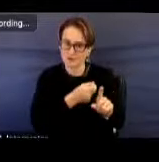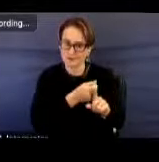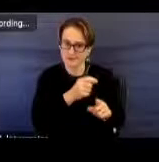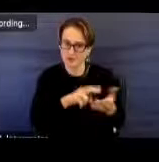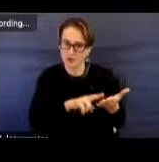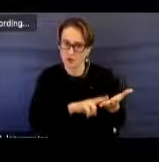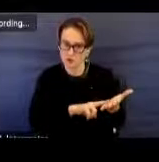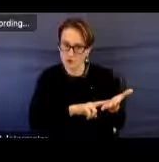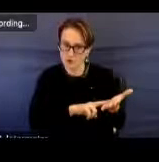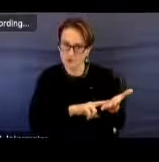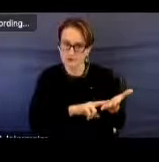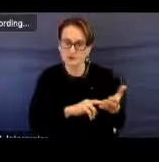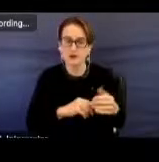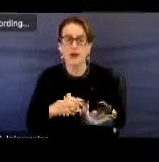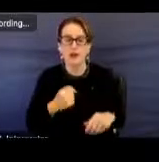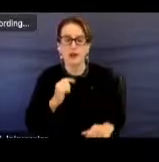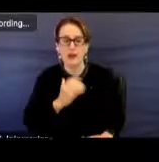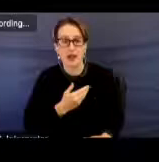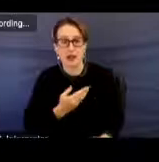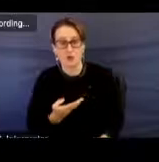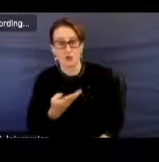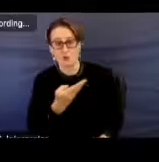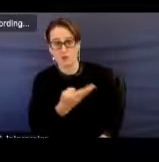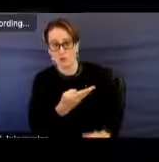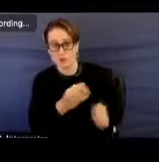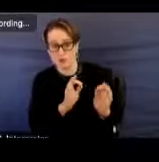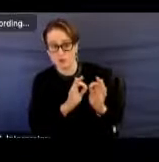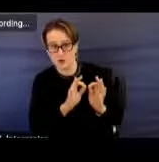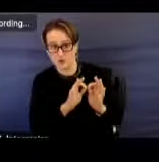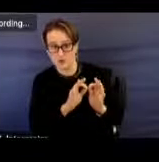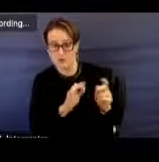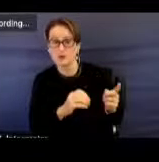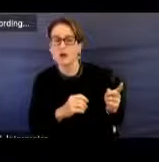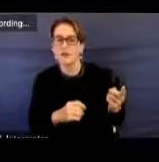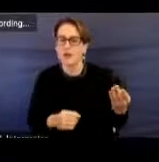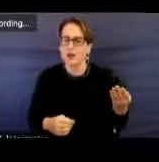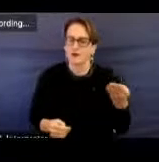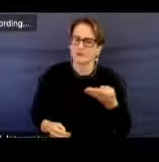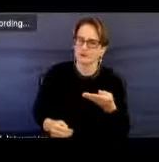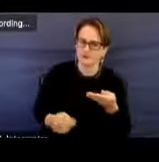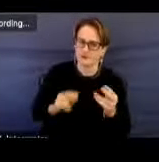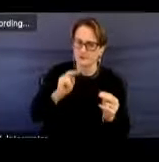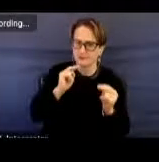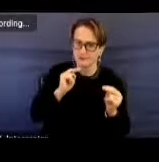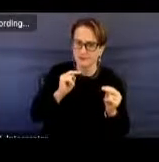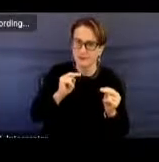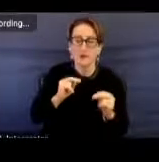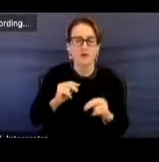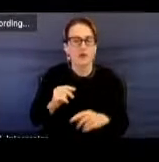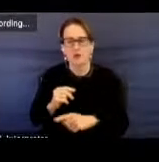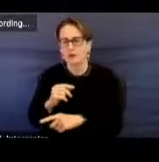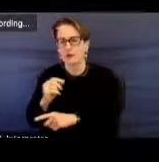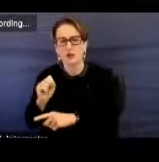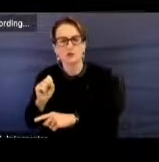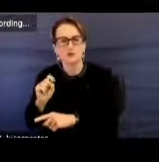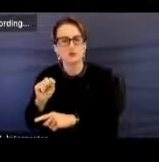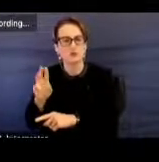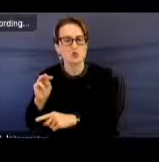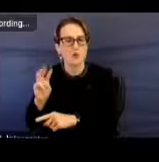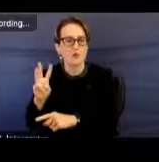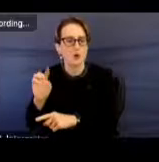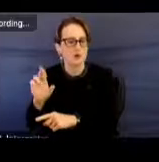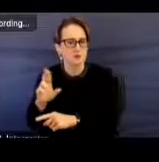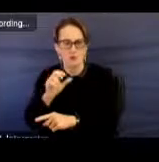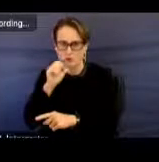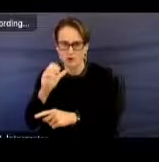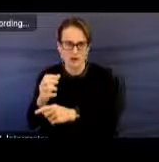counters that we did not receive from Strumwasser in theirs. And so